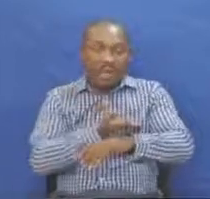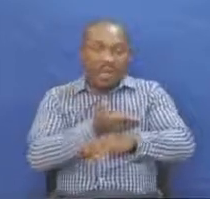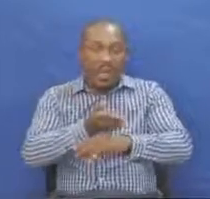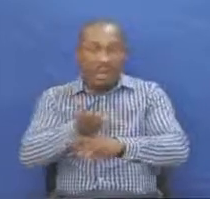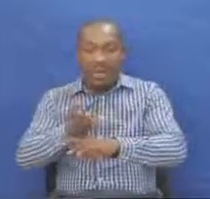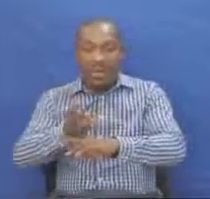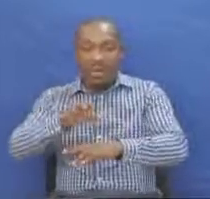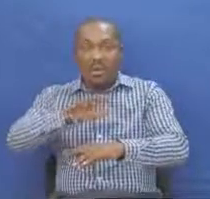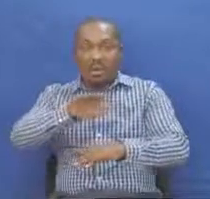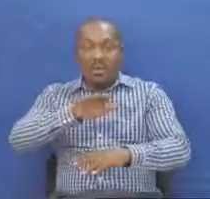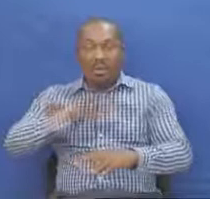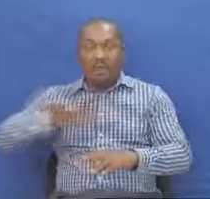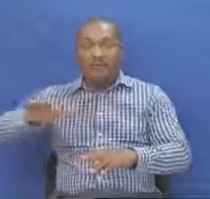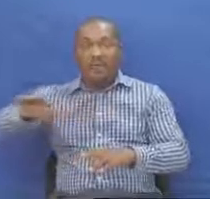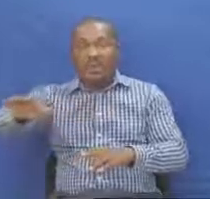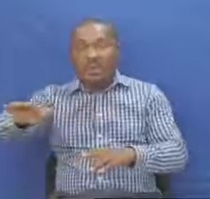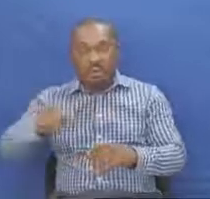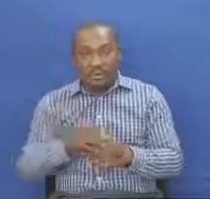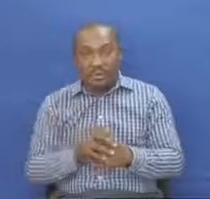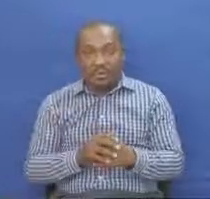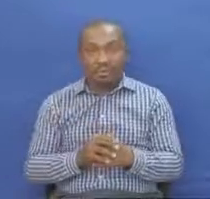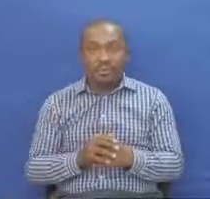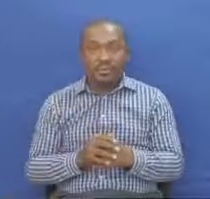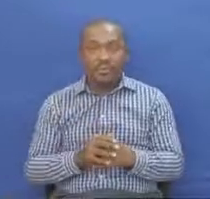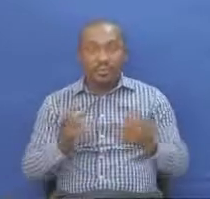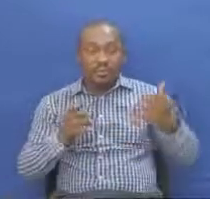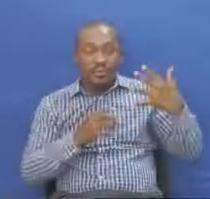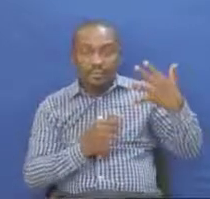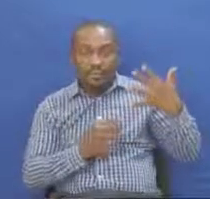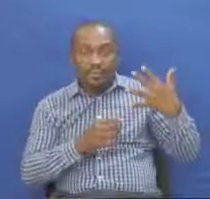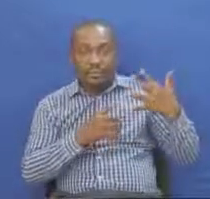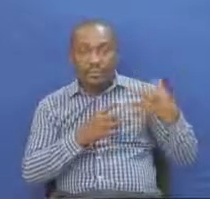organism capable of reproducing. Growth